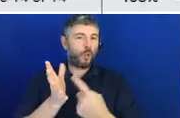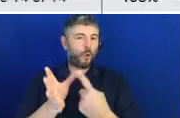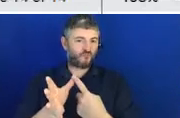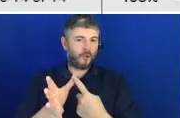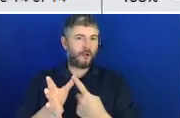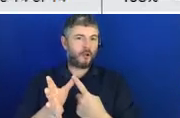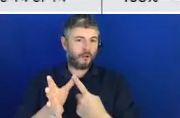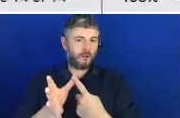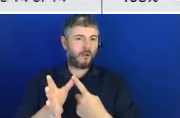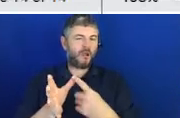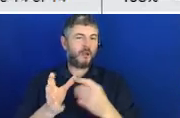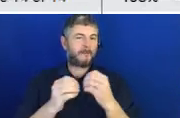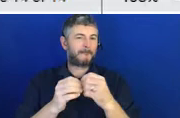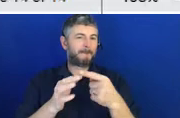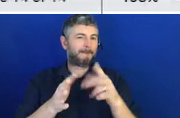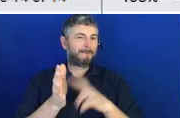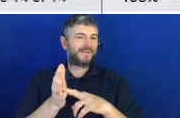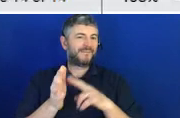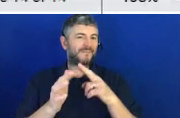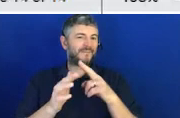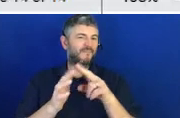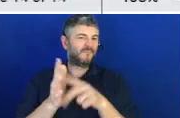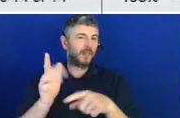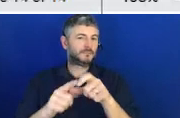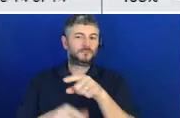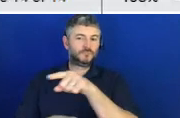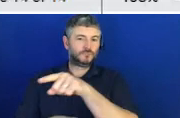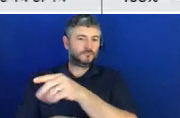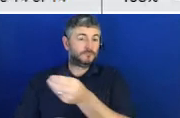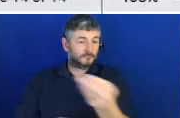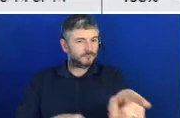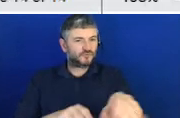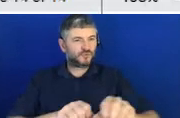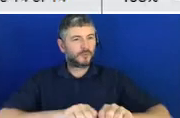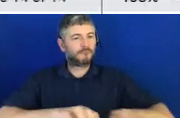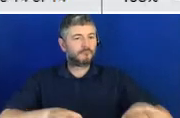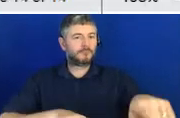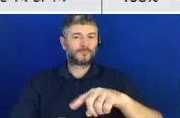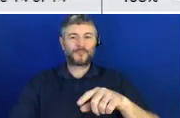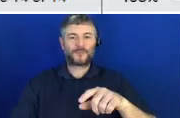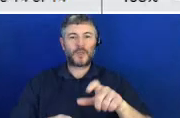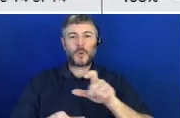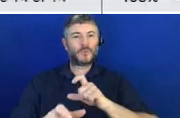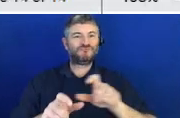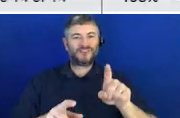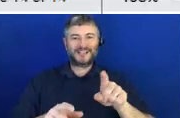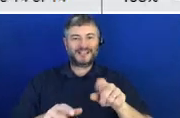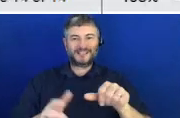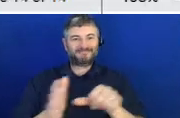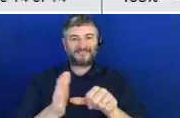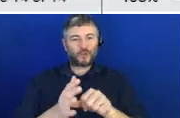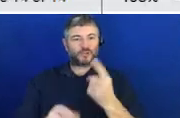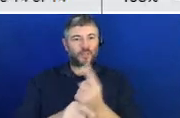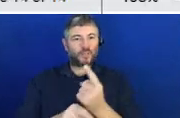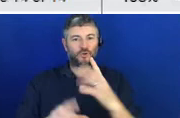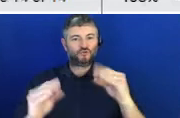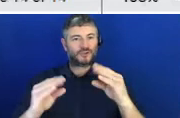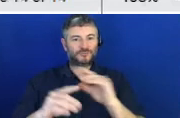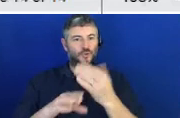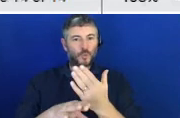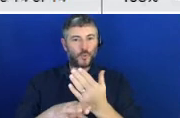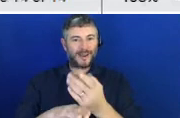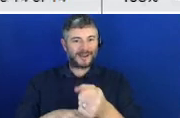so Laura Benfield, she will send it. She can forward it on. We're struggling with the meeting chat. We've no idea why. Two other